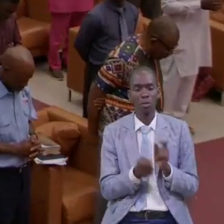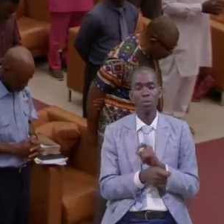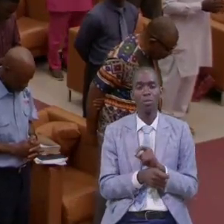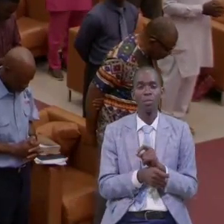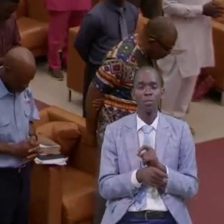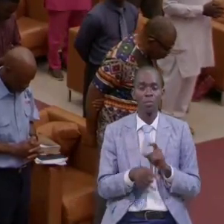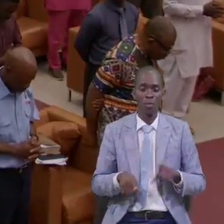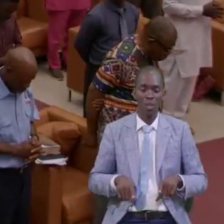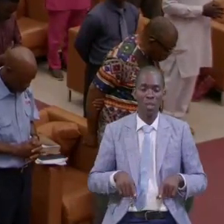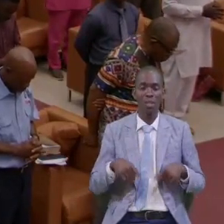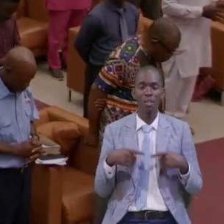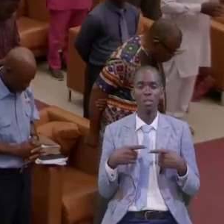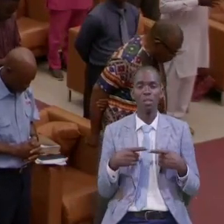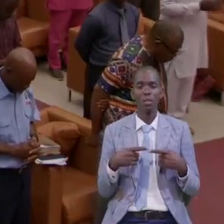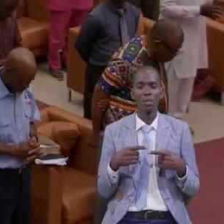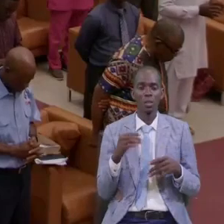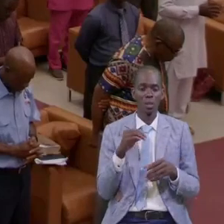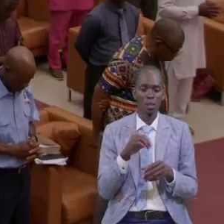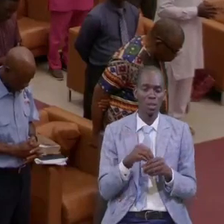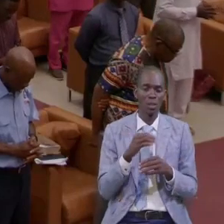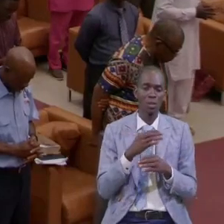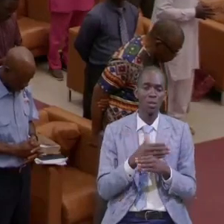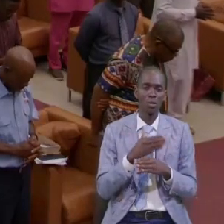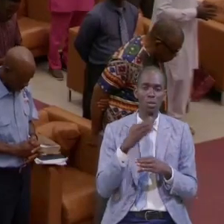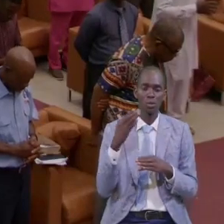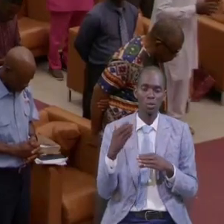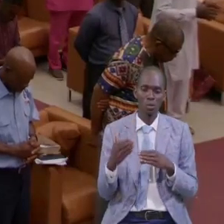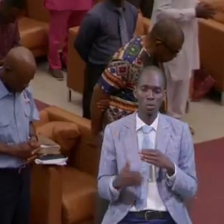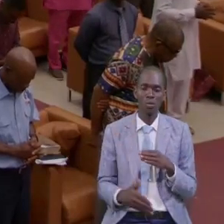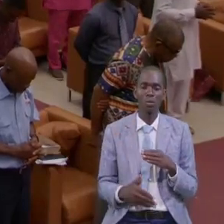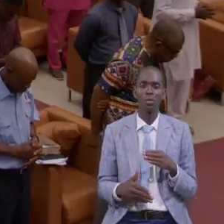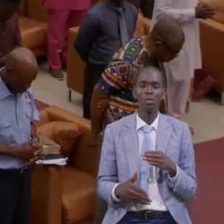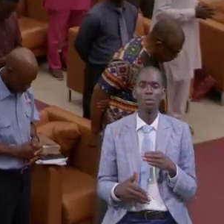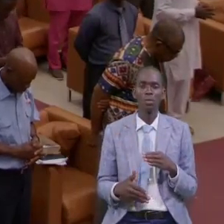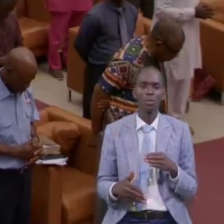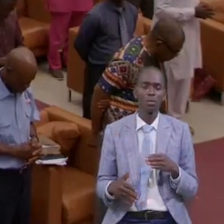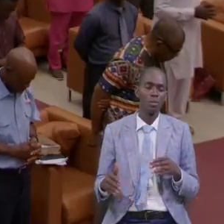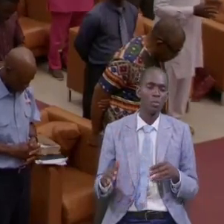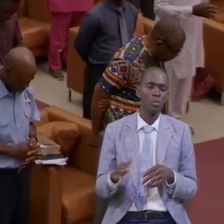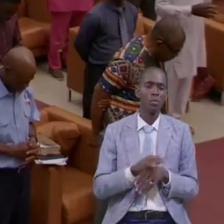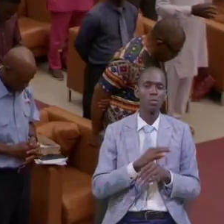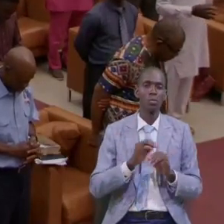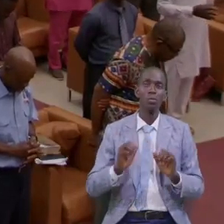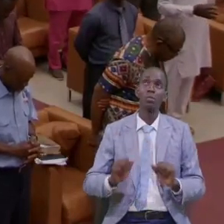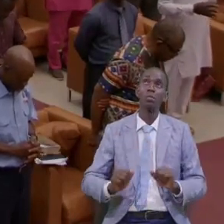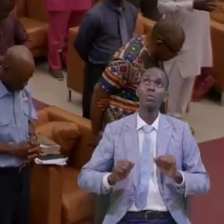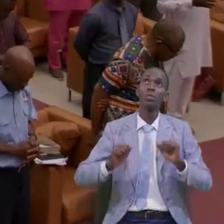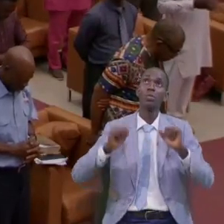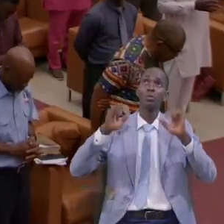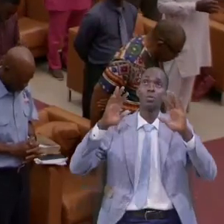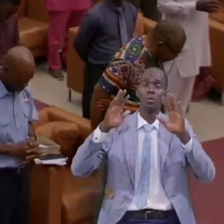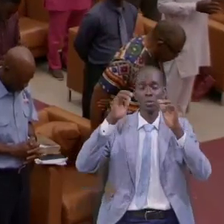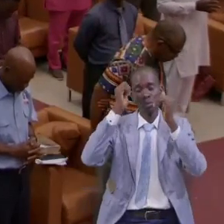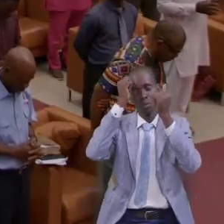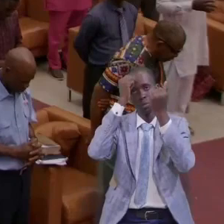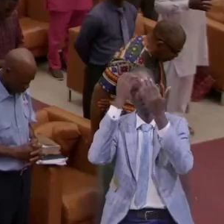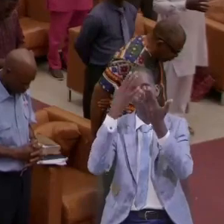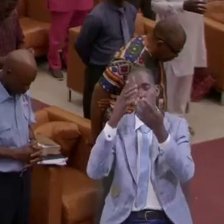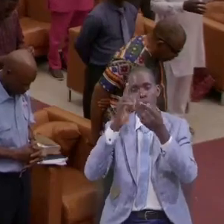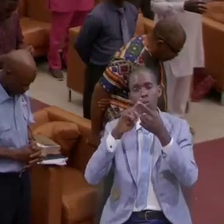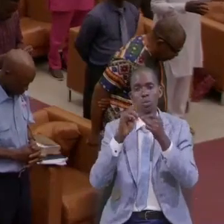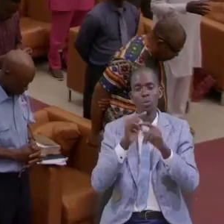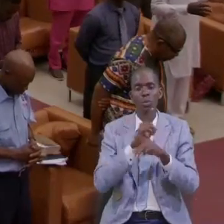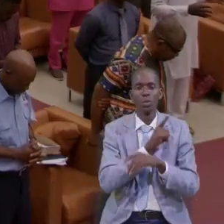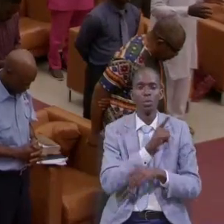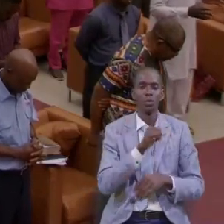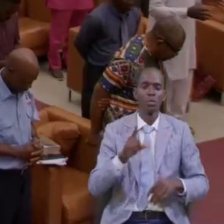Live in total, absolute surrender, submission to the Lord.